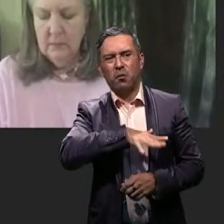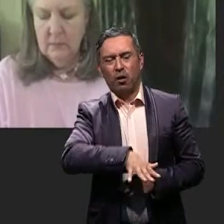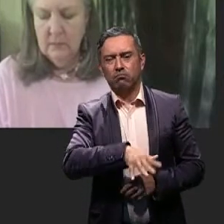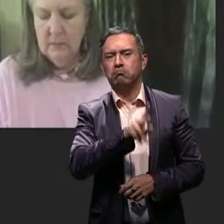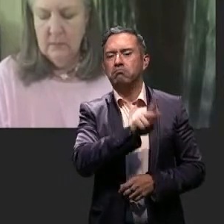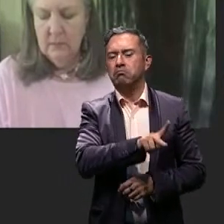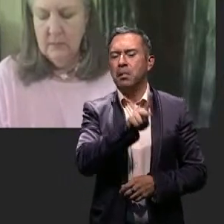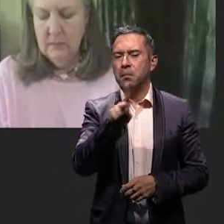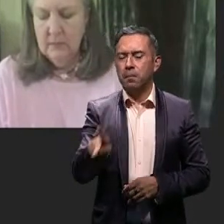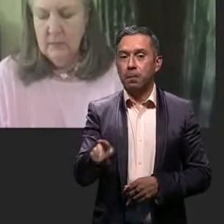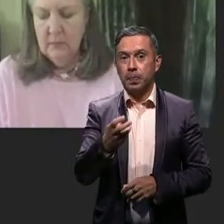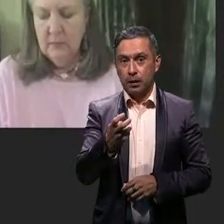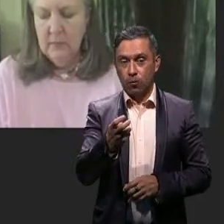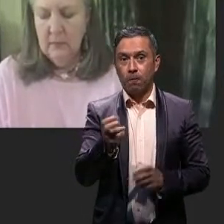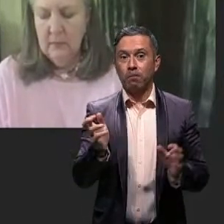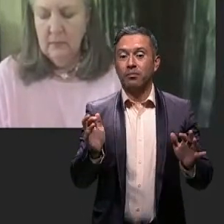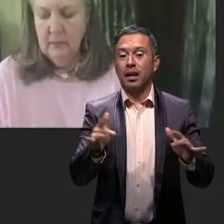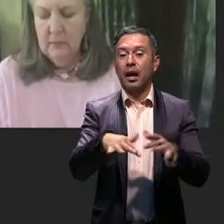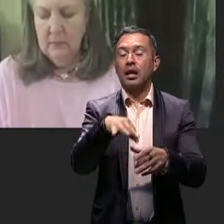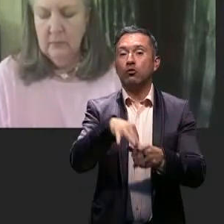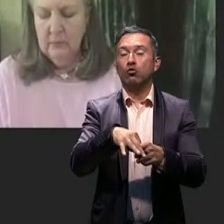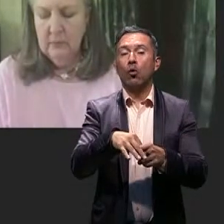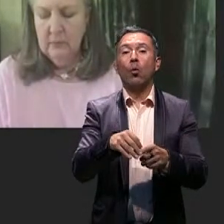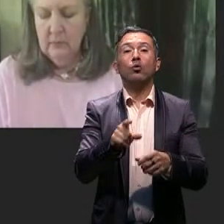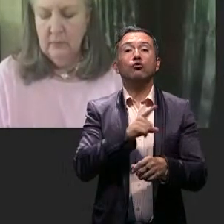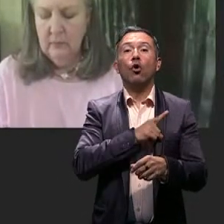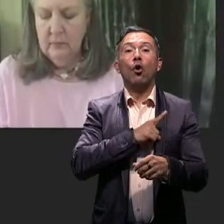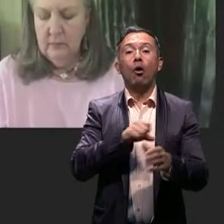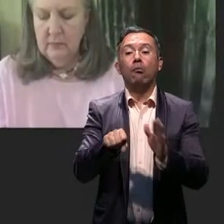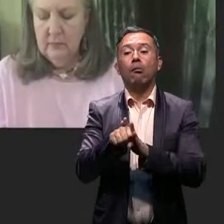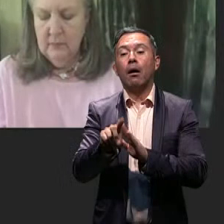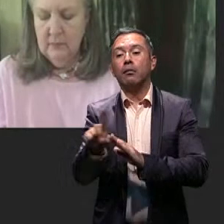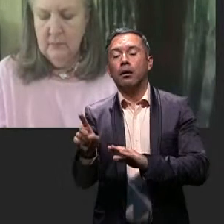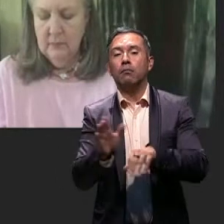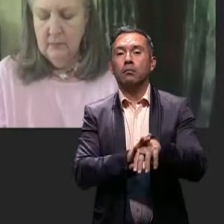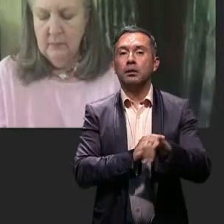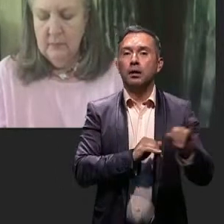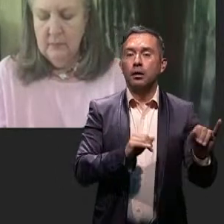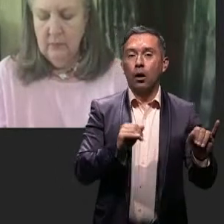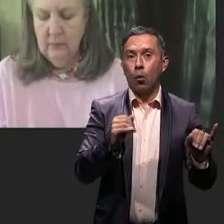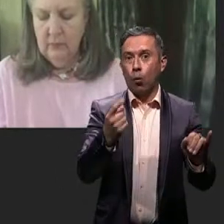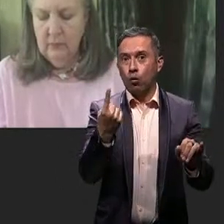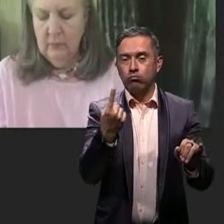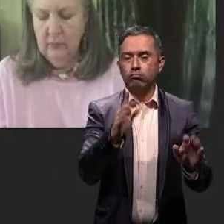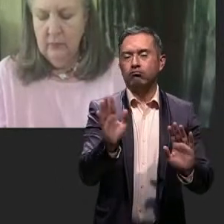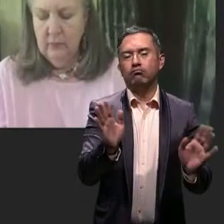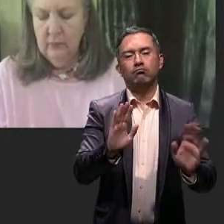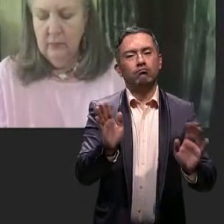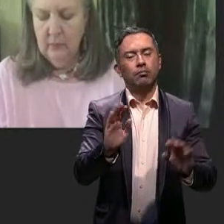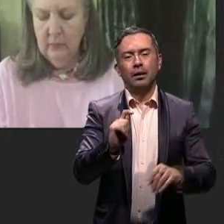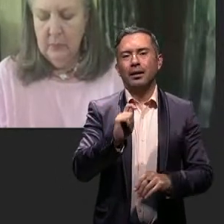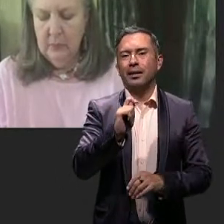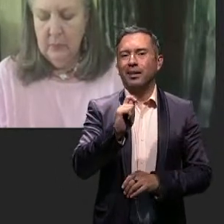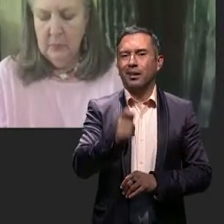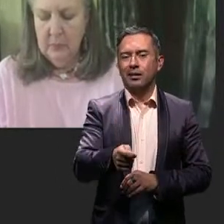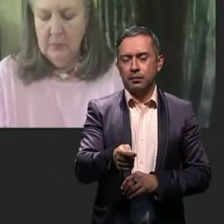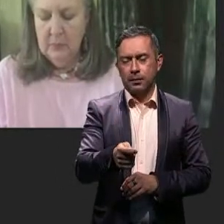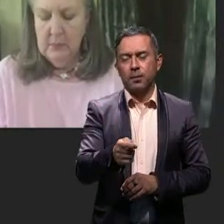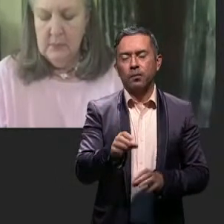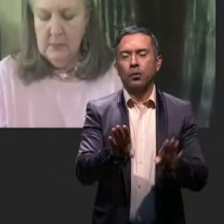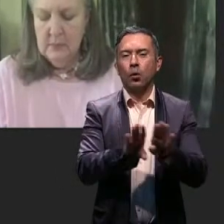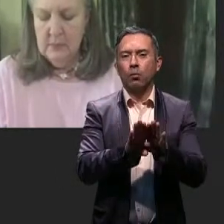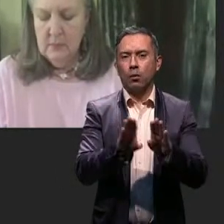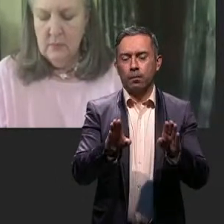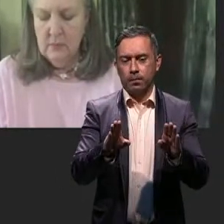see how to question elections is not exclusive for one political ideology, but it has